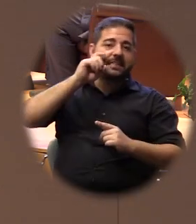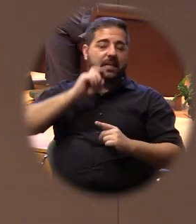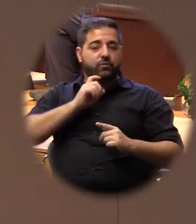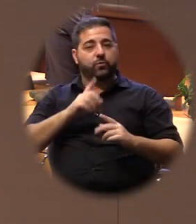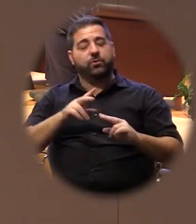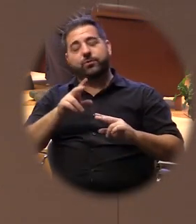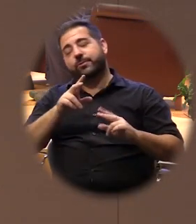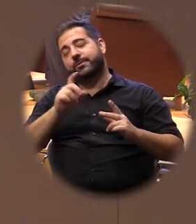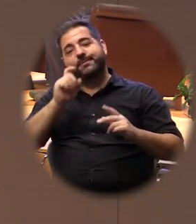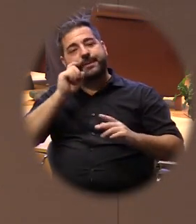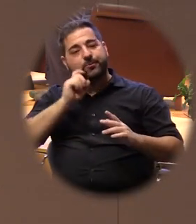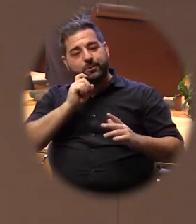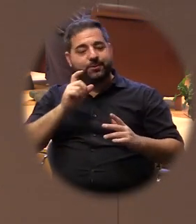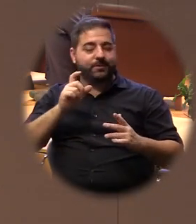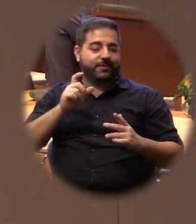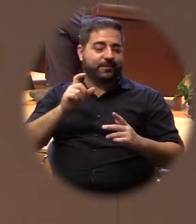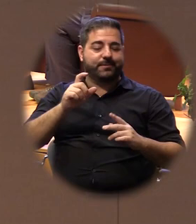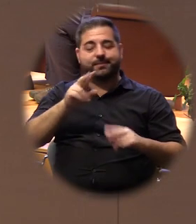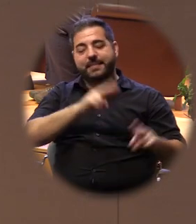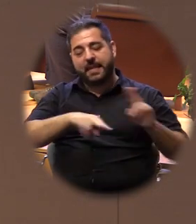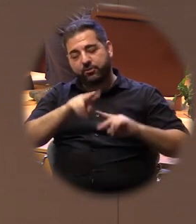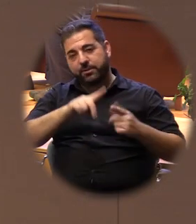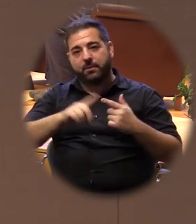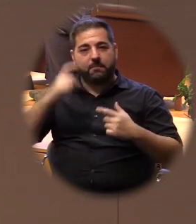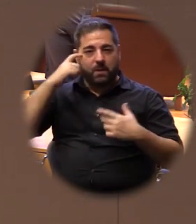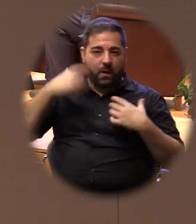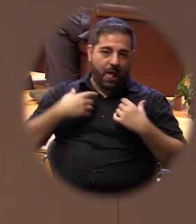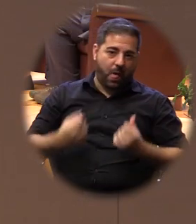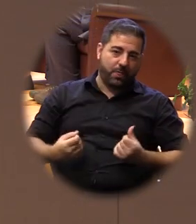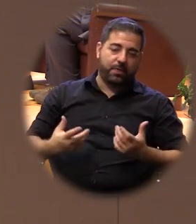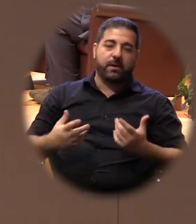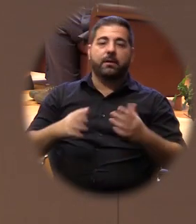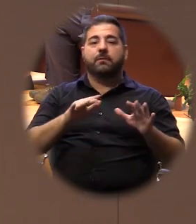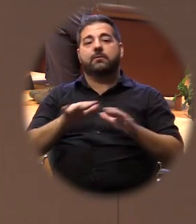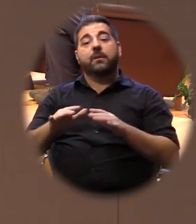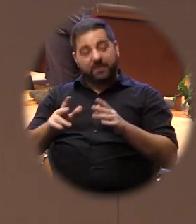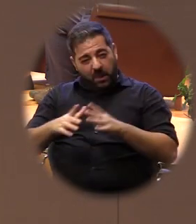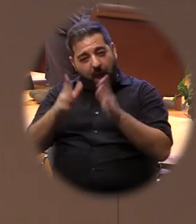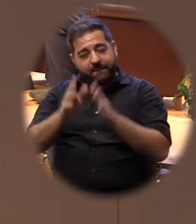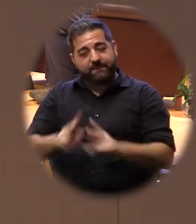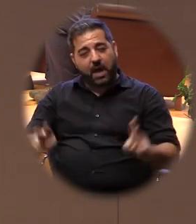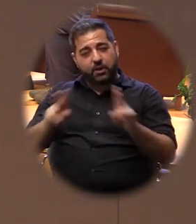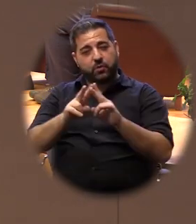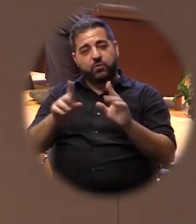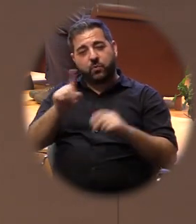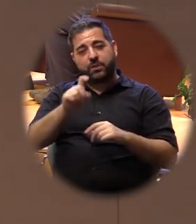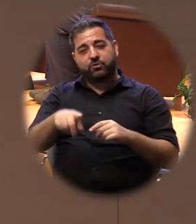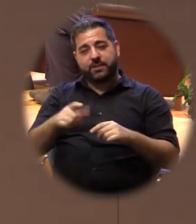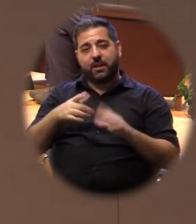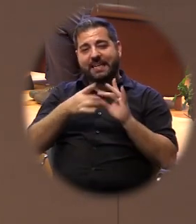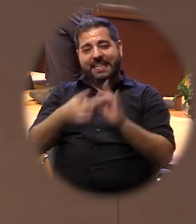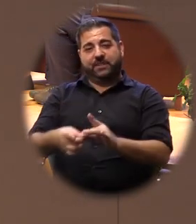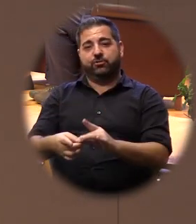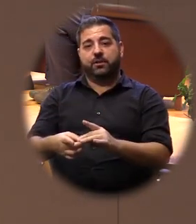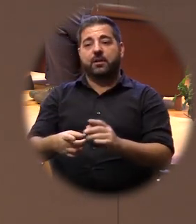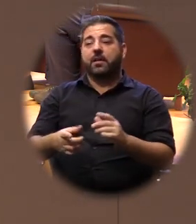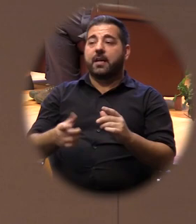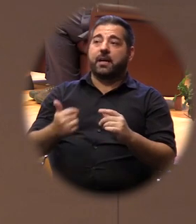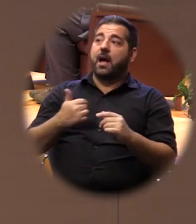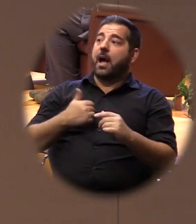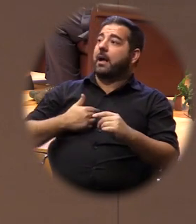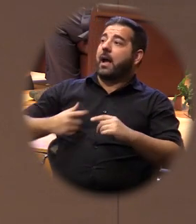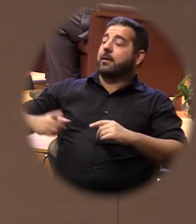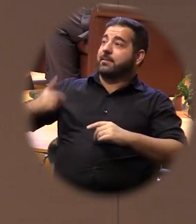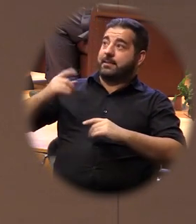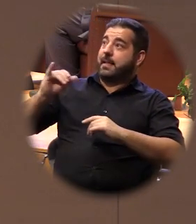depression, mental health and well-being. So there are a lot of values questions that attach like iron filings zooming towards a